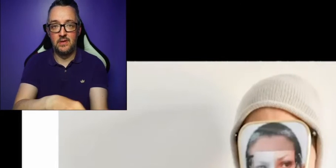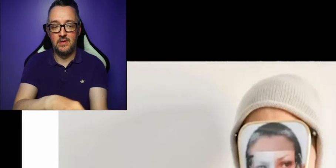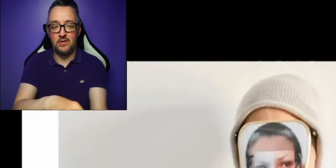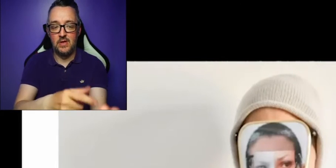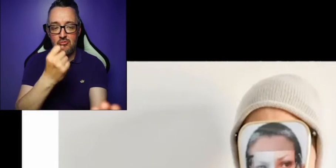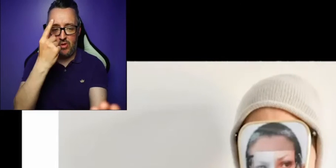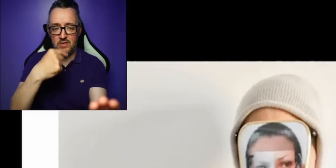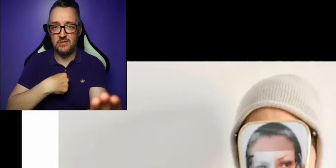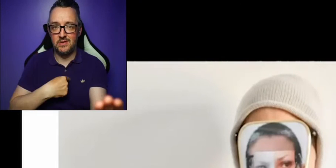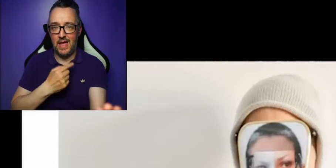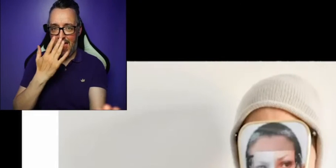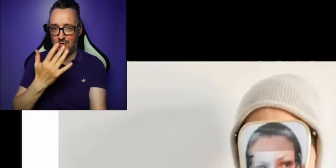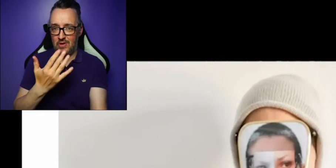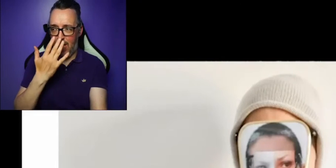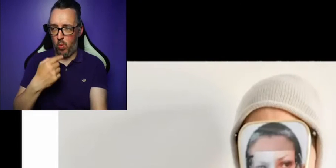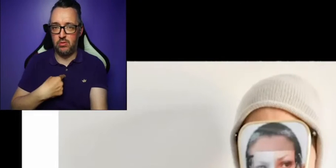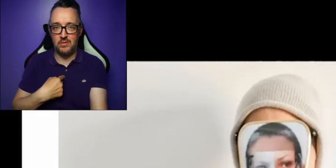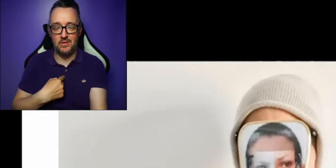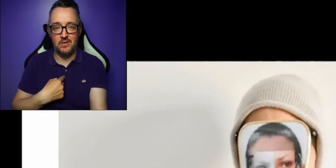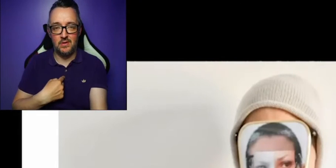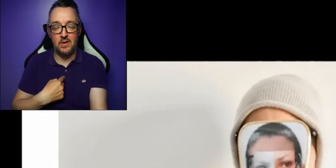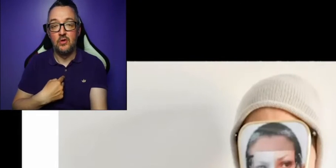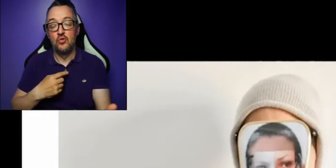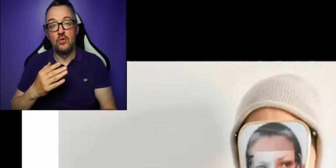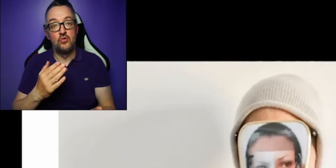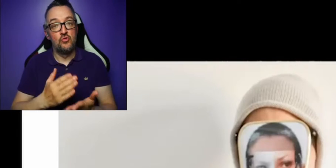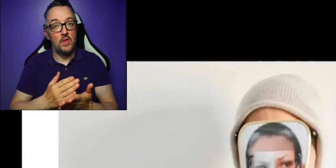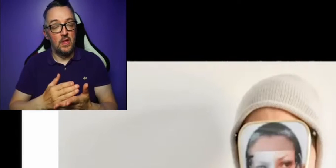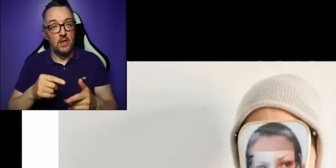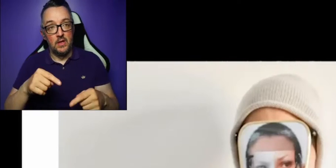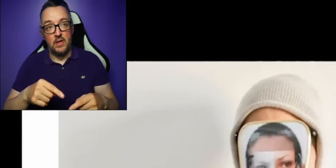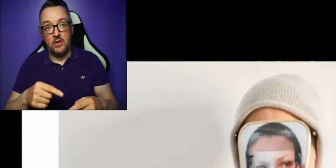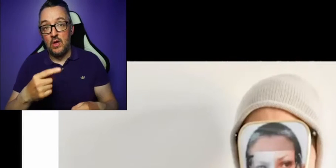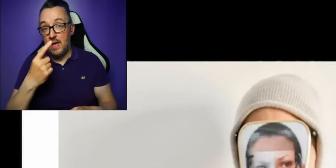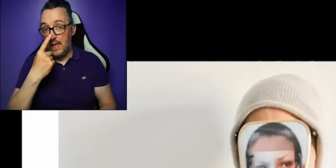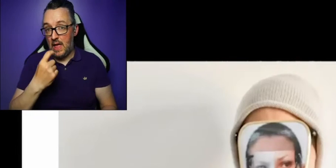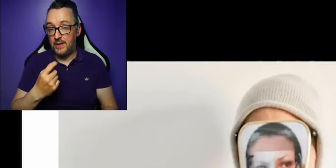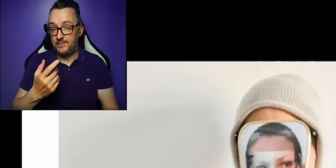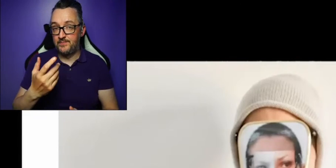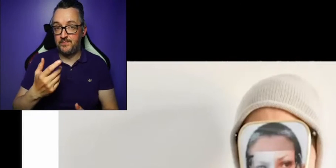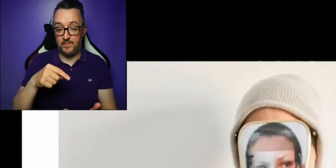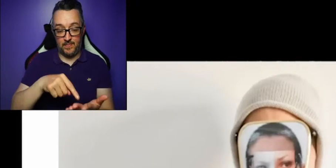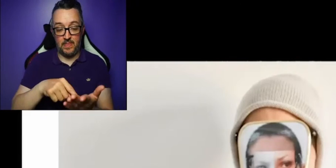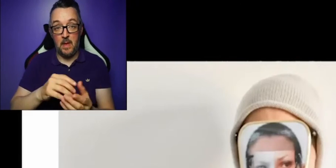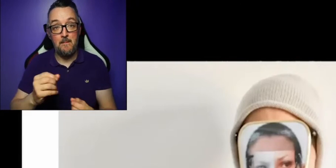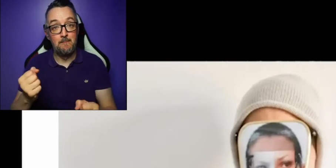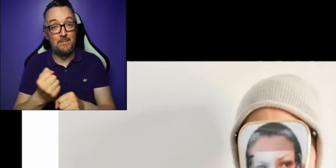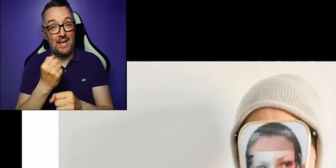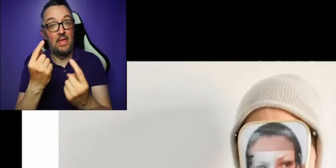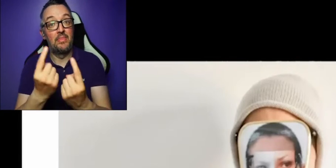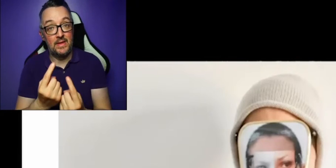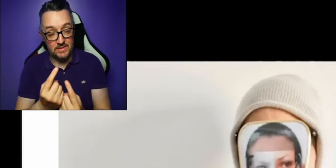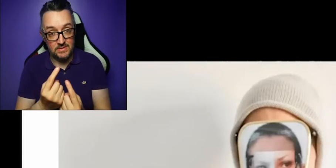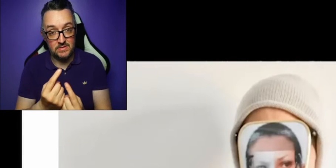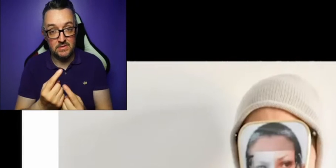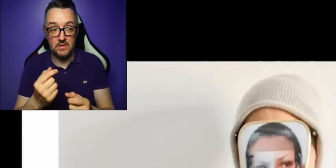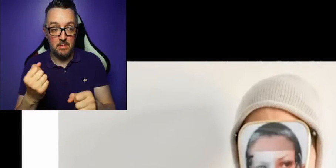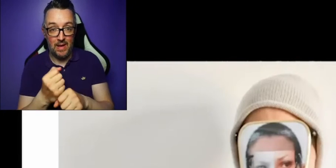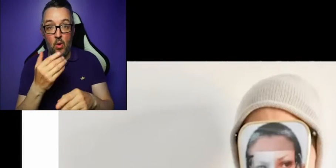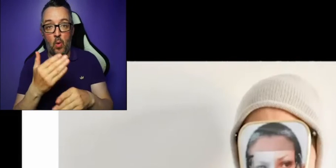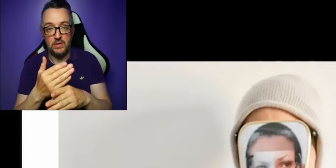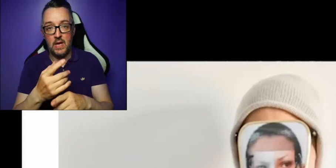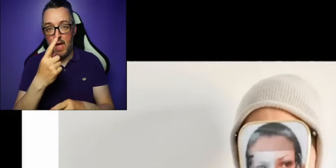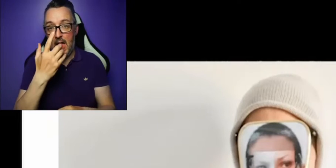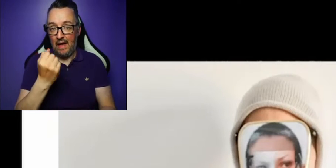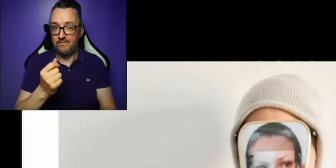Well, one of the bits of the project that I'm really excited about, this idea that we can actually provide really useful feedback loops for ourselves in making these